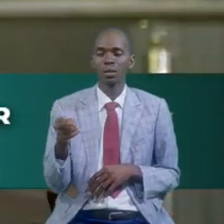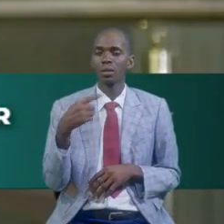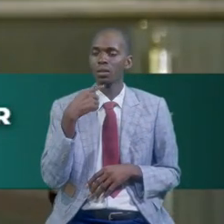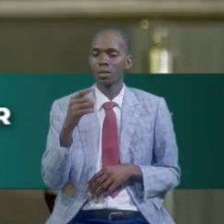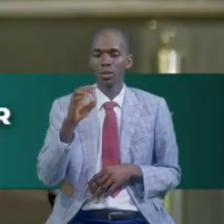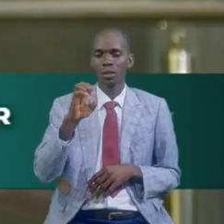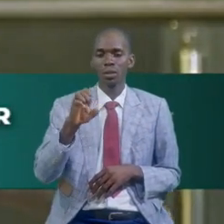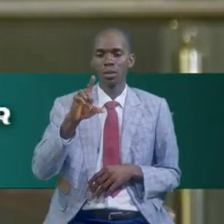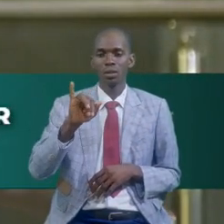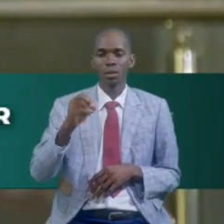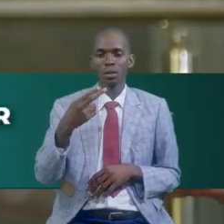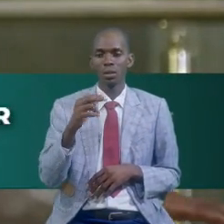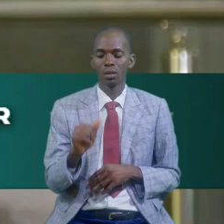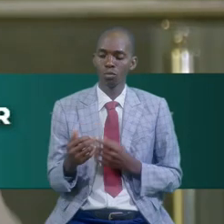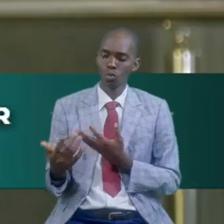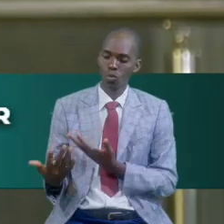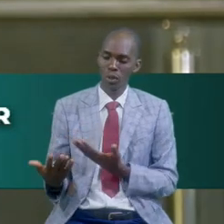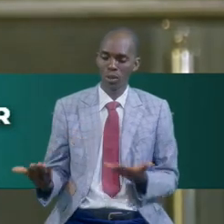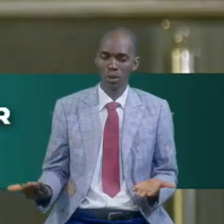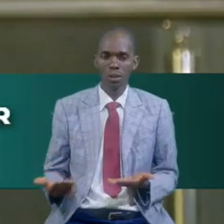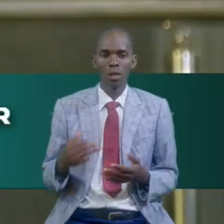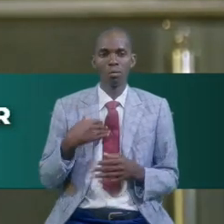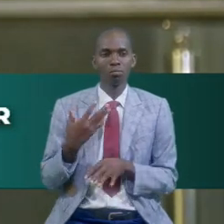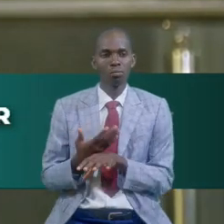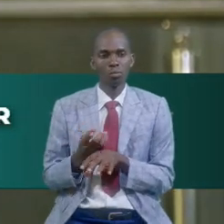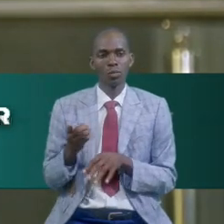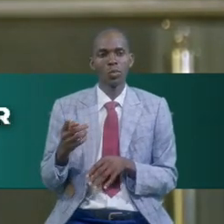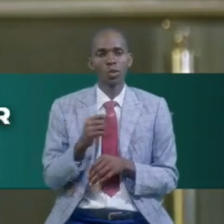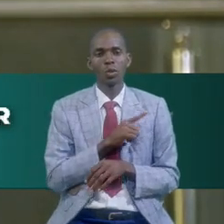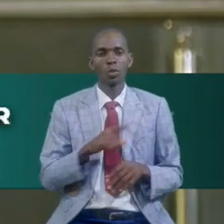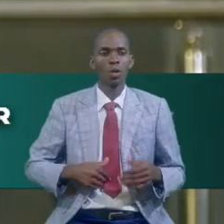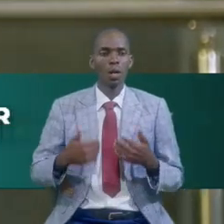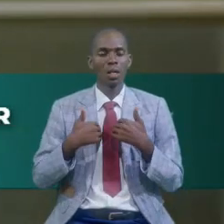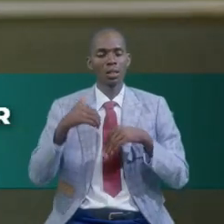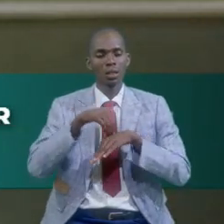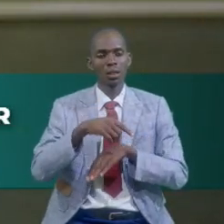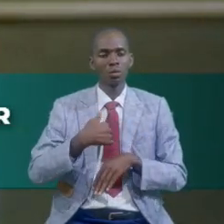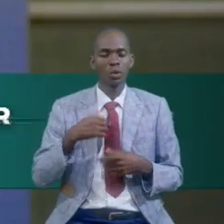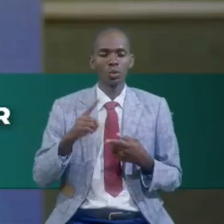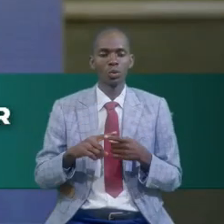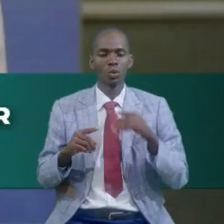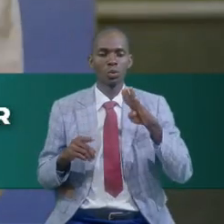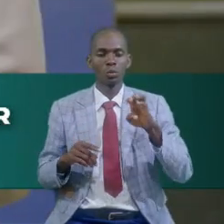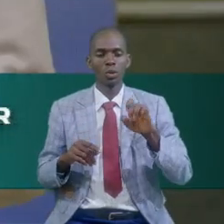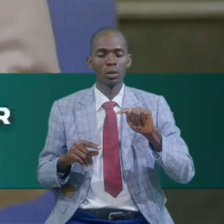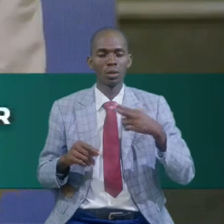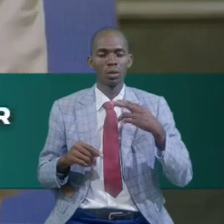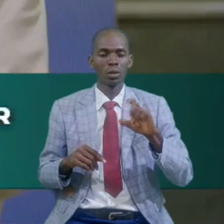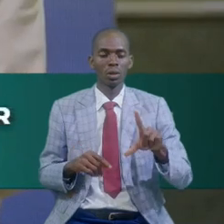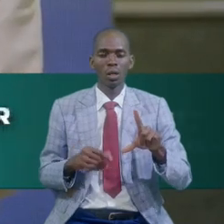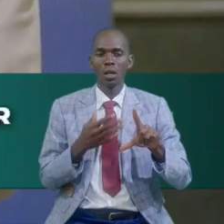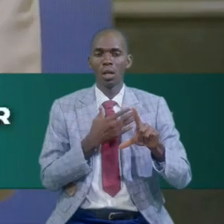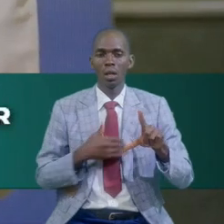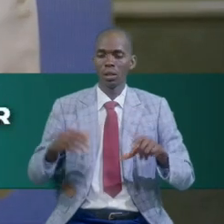thee, for the Lord has sent me to Bethel. And Elisha said unto him, as the